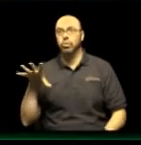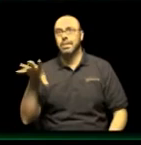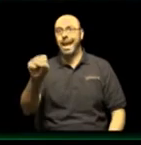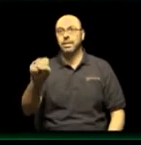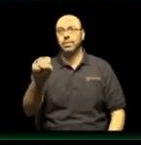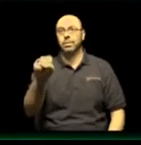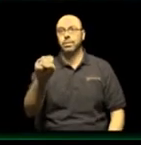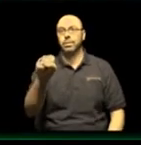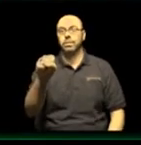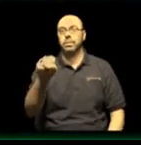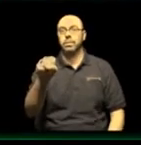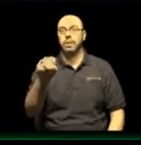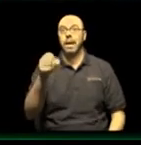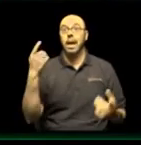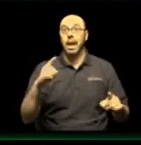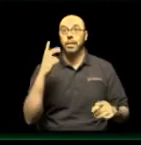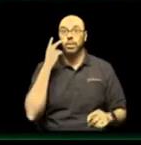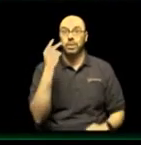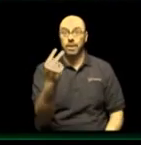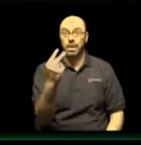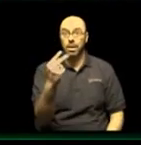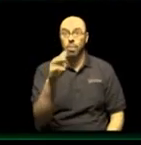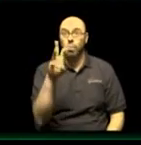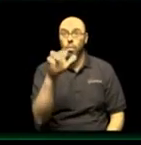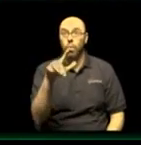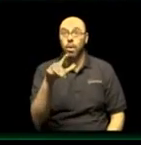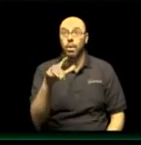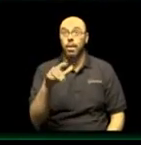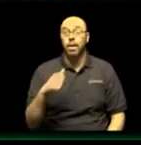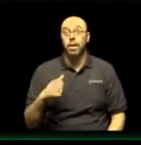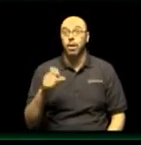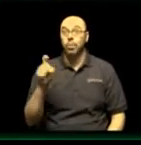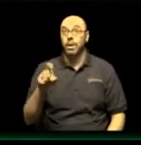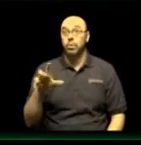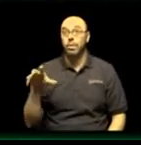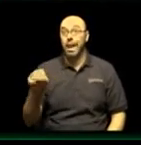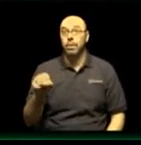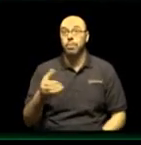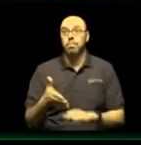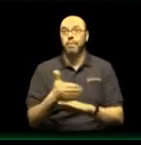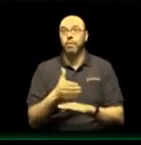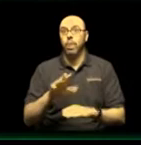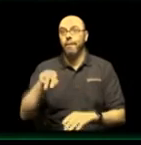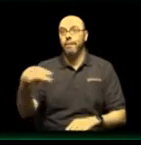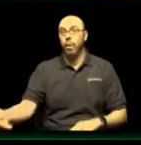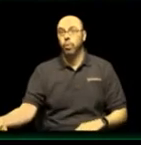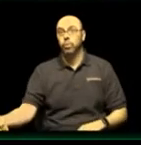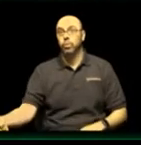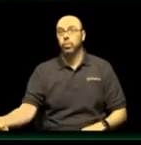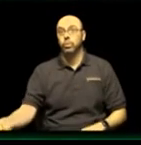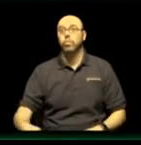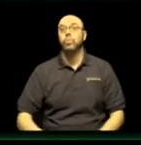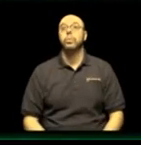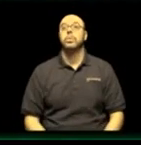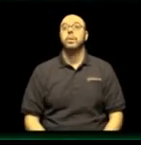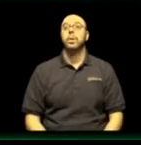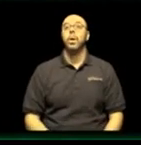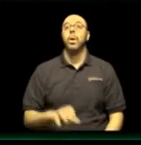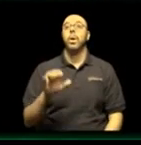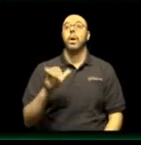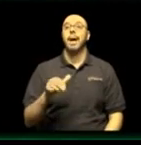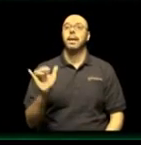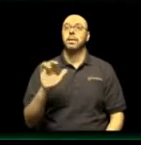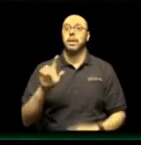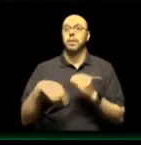So when you're facing the wall, when the ball comes, you have to catch before the ball cuts on the ground. Oh. See, it's